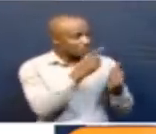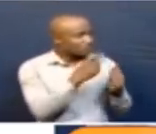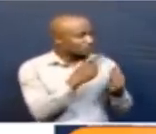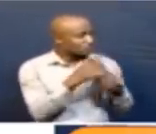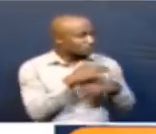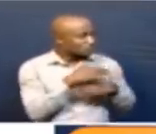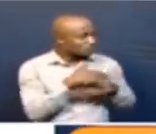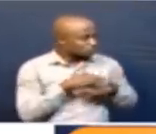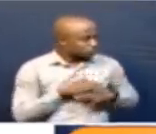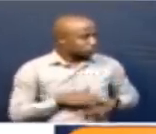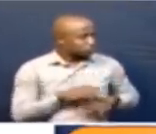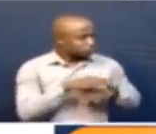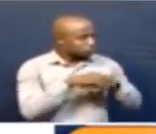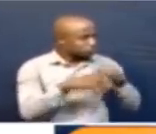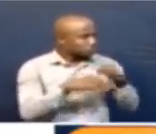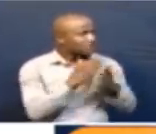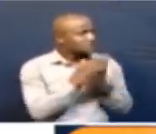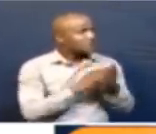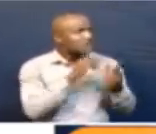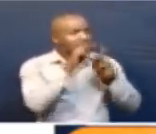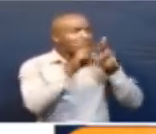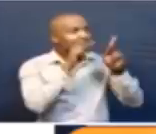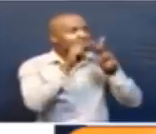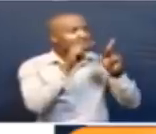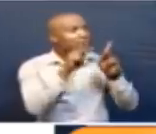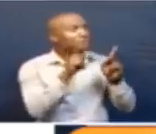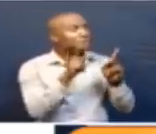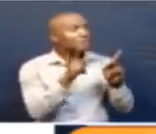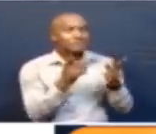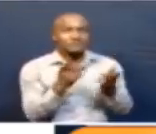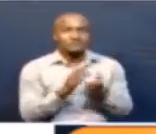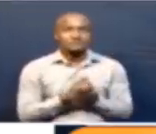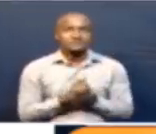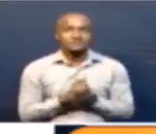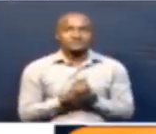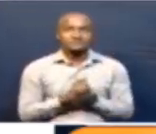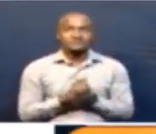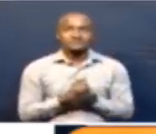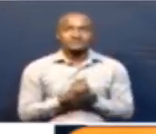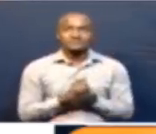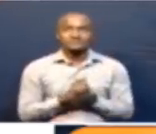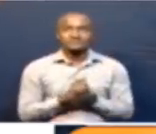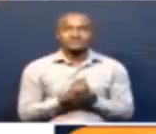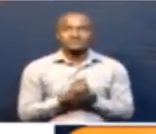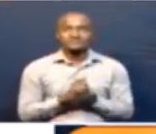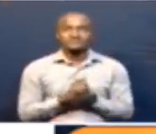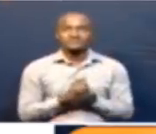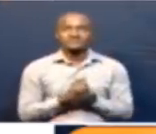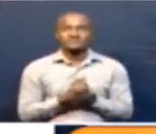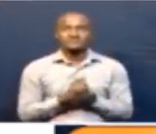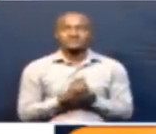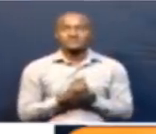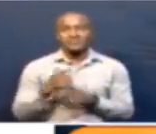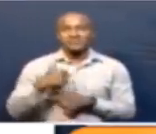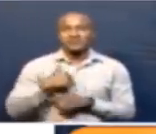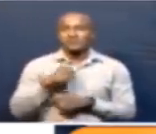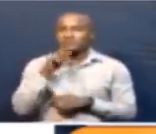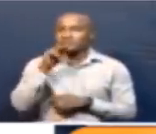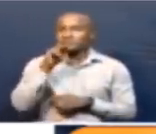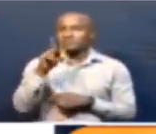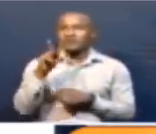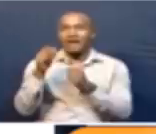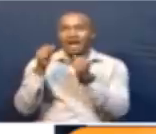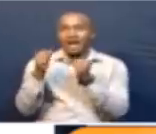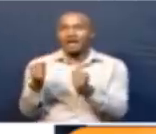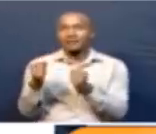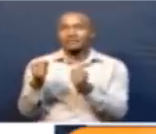We had you, some of you, shouting, you want justice. Okay, for me right now, I can't speak. Mm-hmm. Yeah, because I don't know exactly